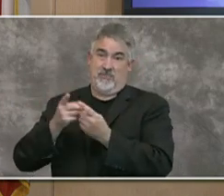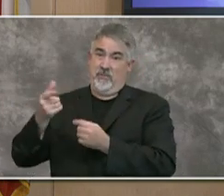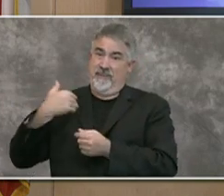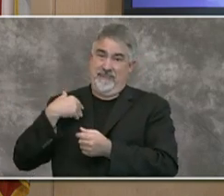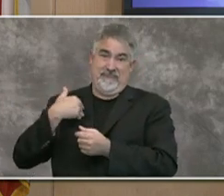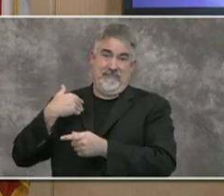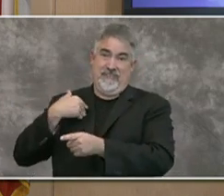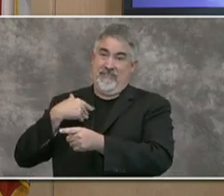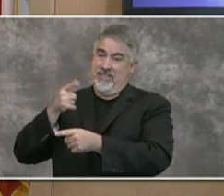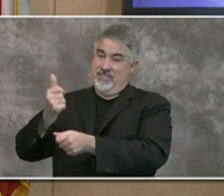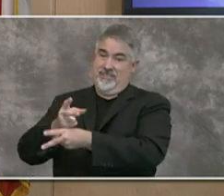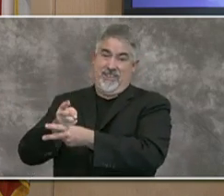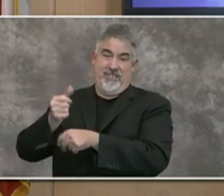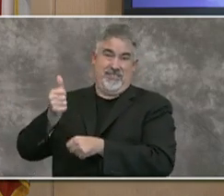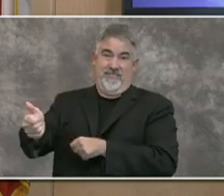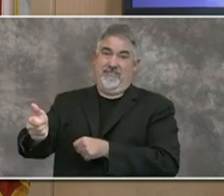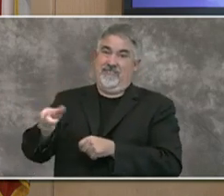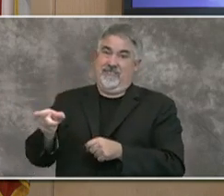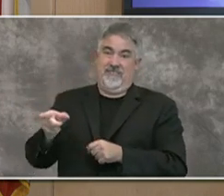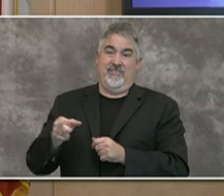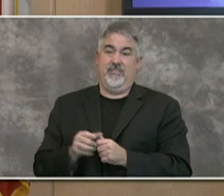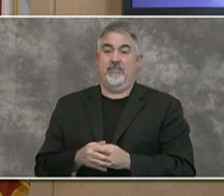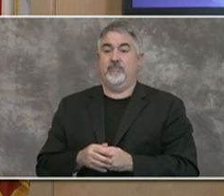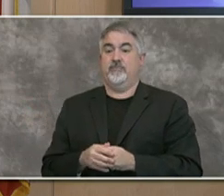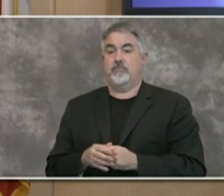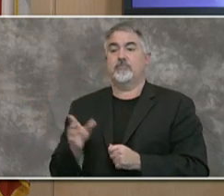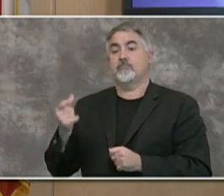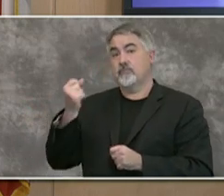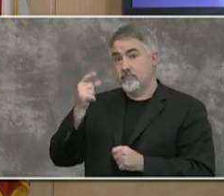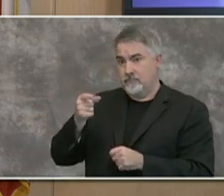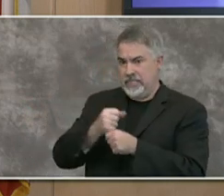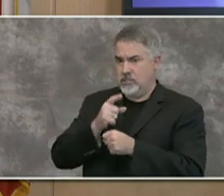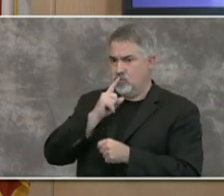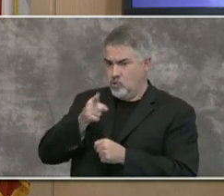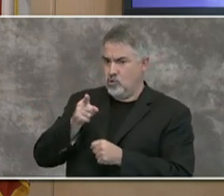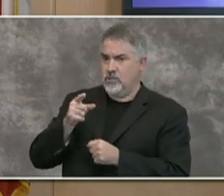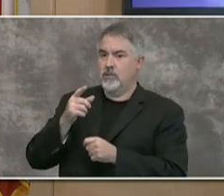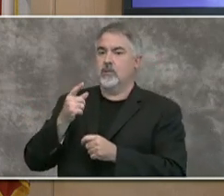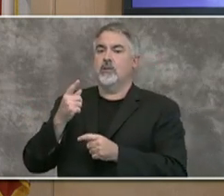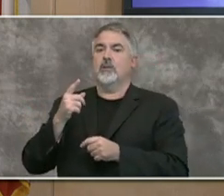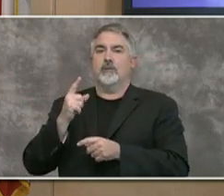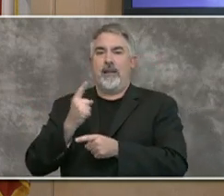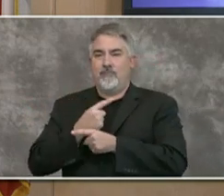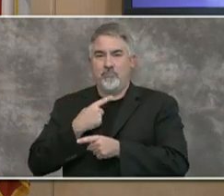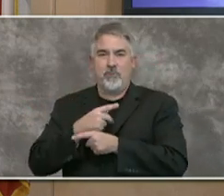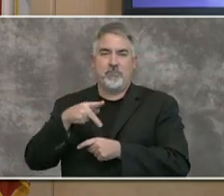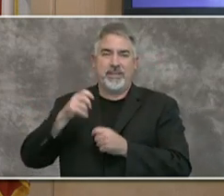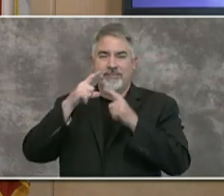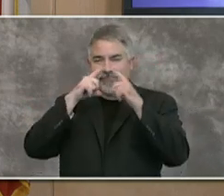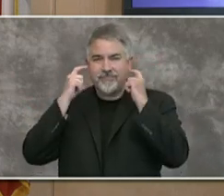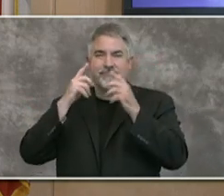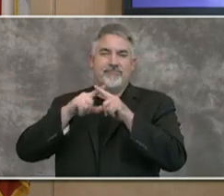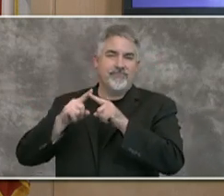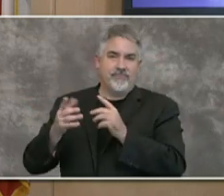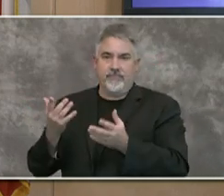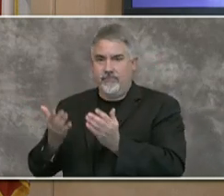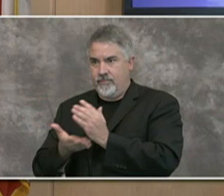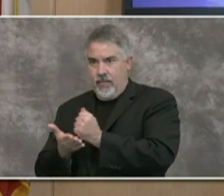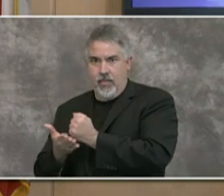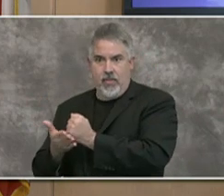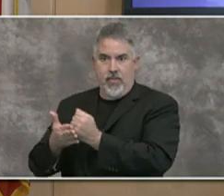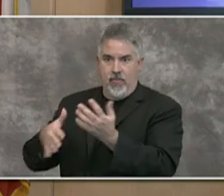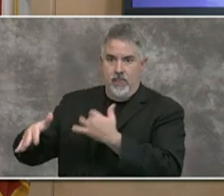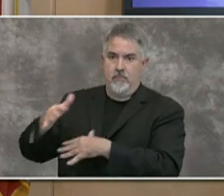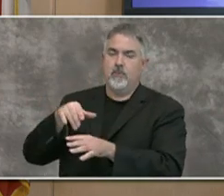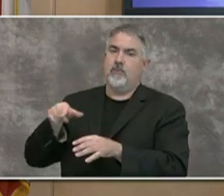sure they've gotten resupply, and in fact have made sure that they have the proper PPE on board so that they have good infection